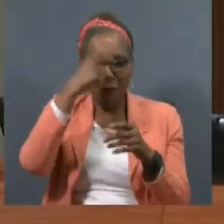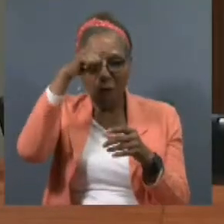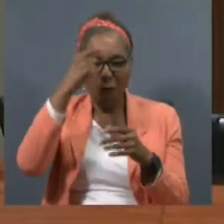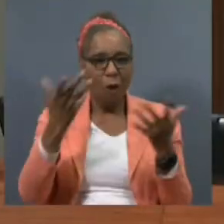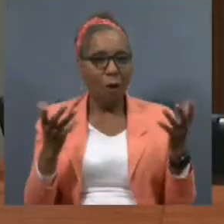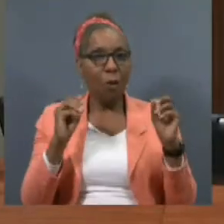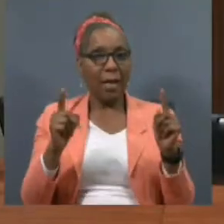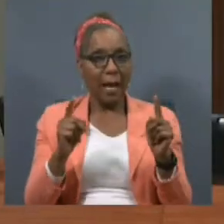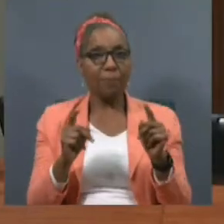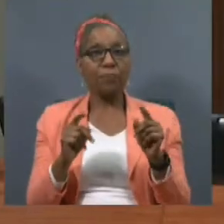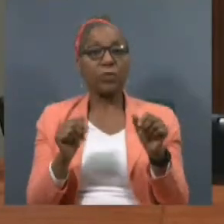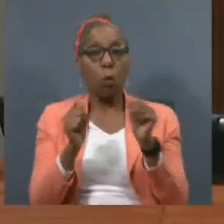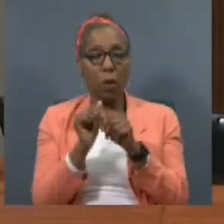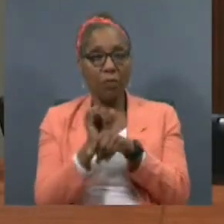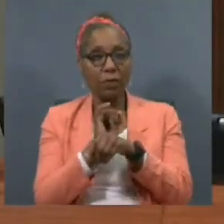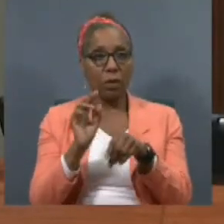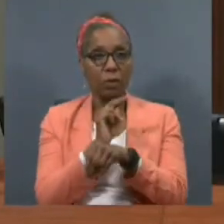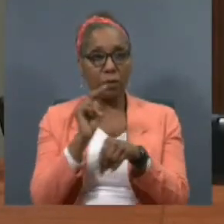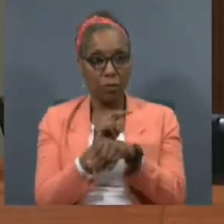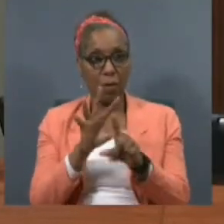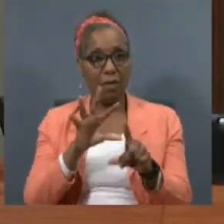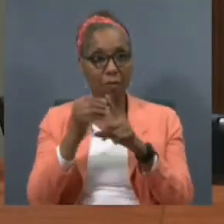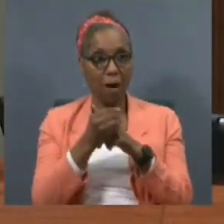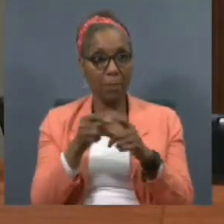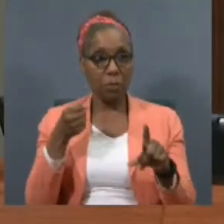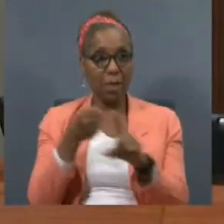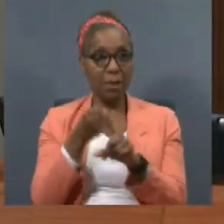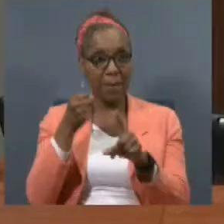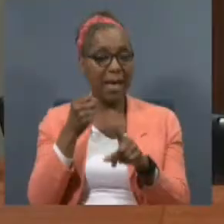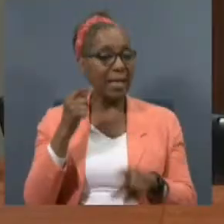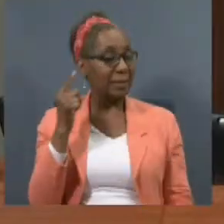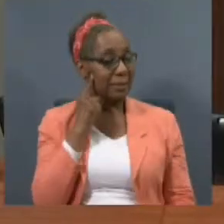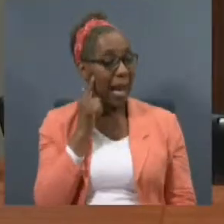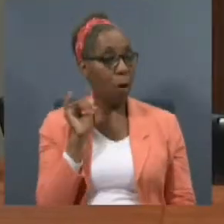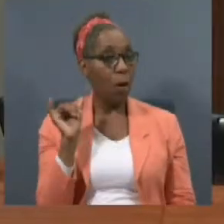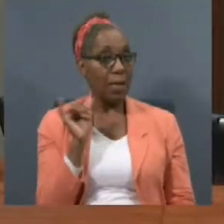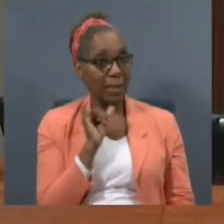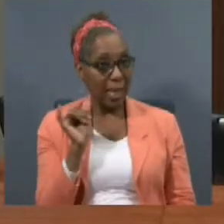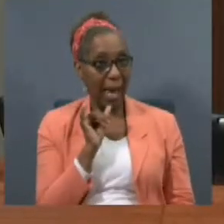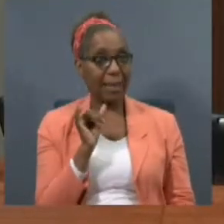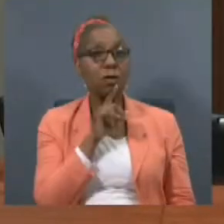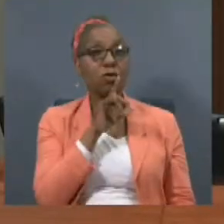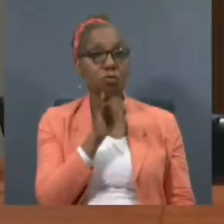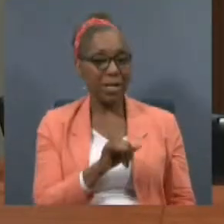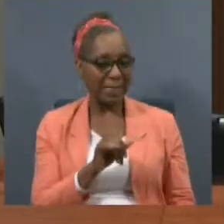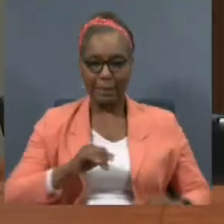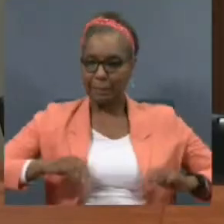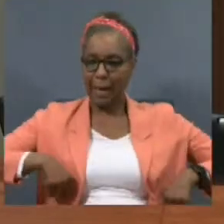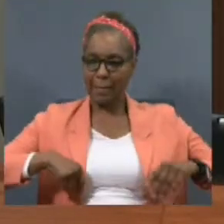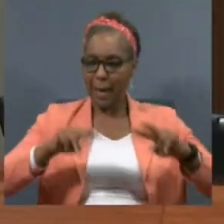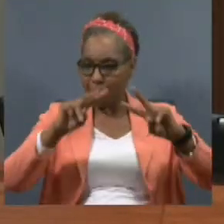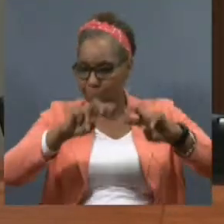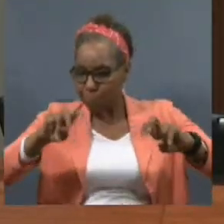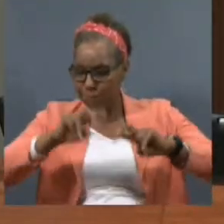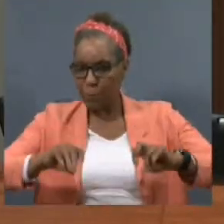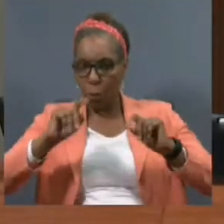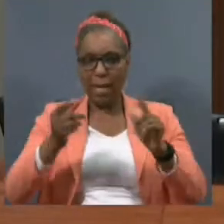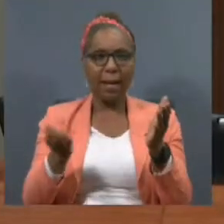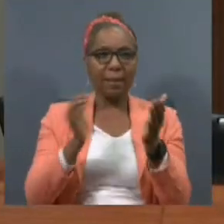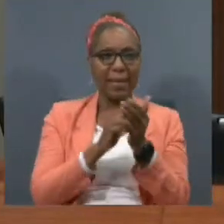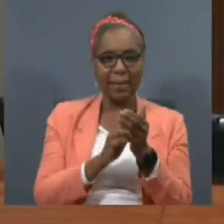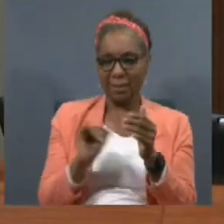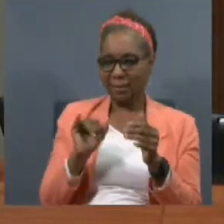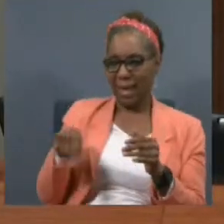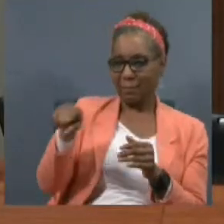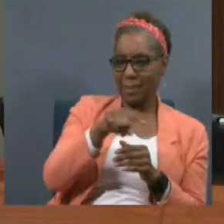but with heavy industrial use, there is an environmental impact that it sounds like hasn't really even been looked at yet. So, and again, let's even